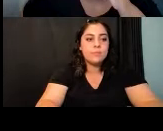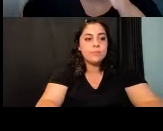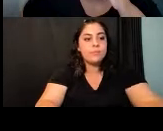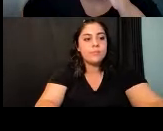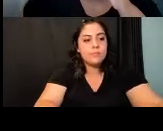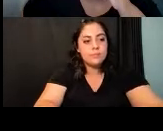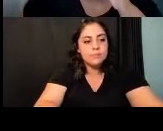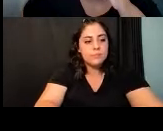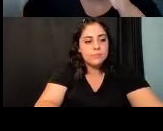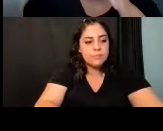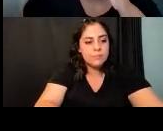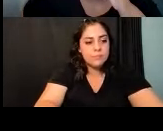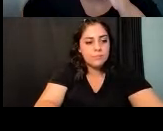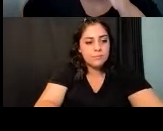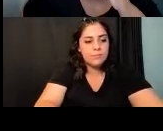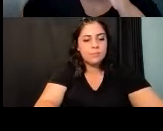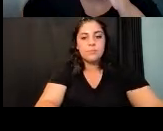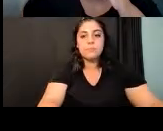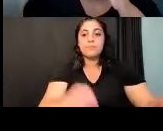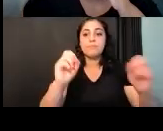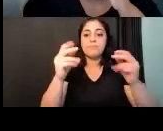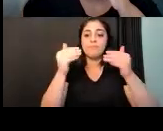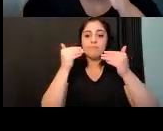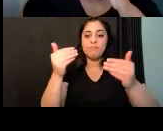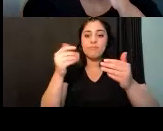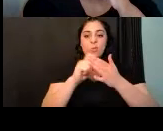Okay, write down your final thoughts.